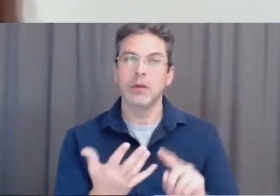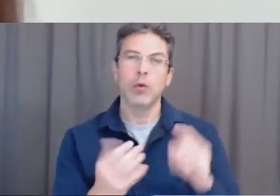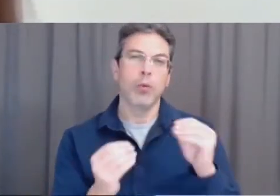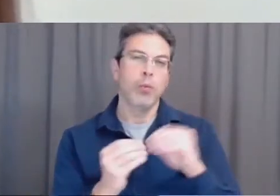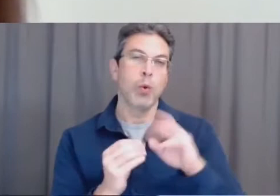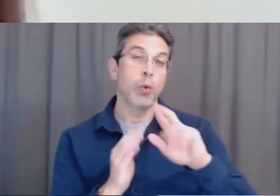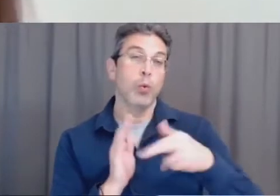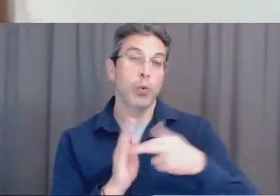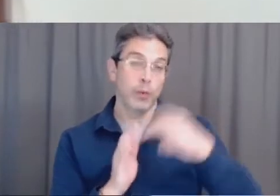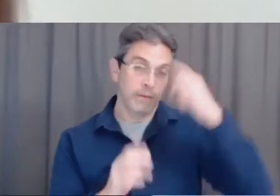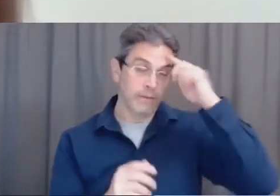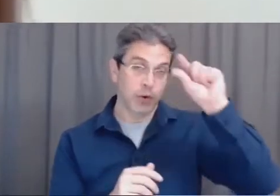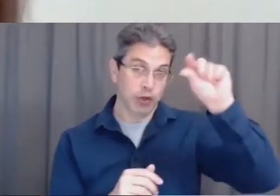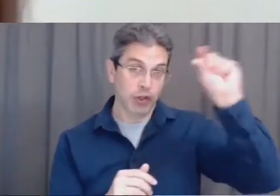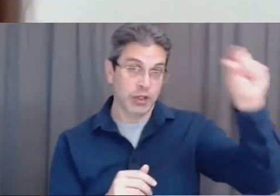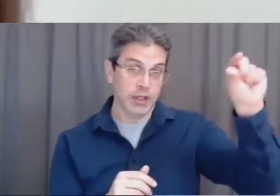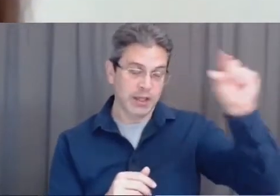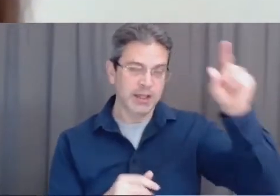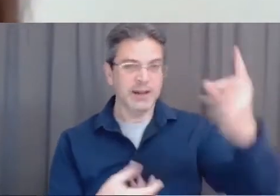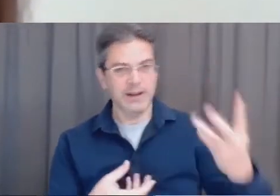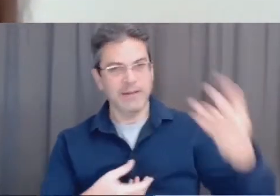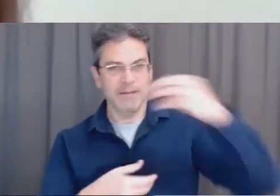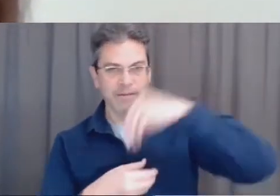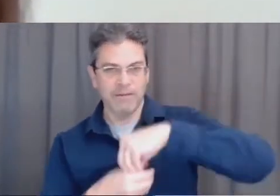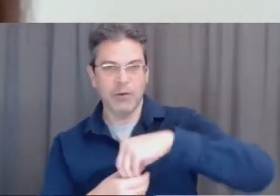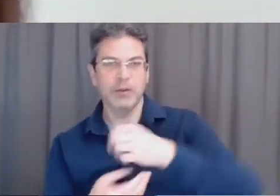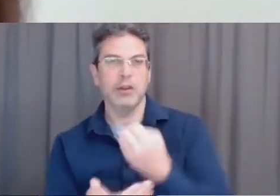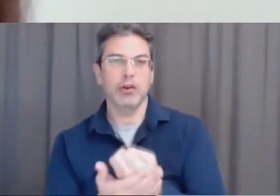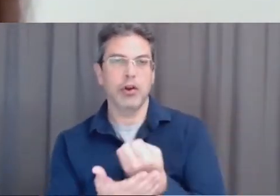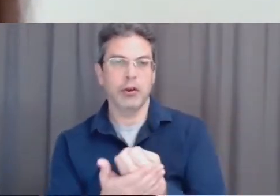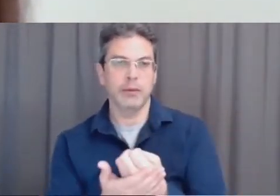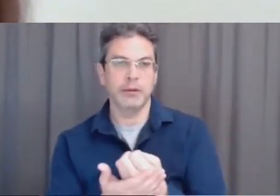the state in the economy broadly.